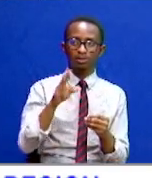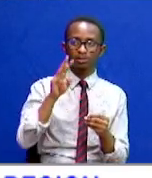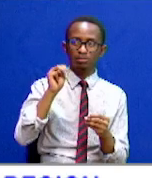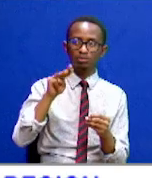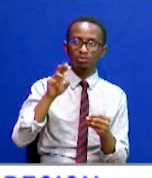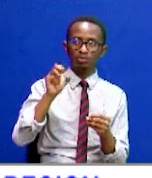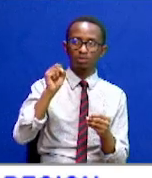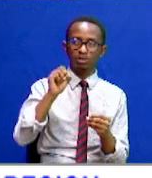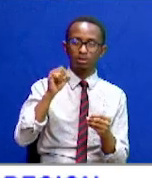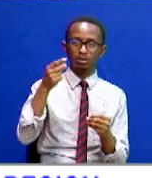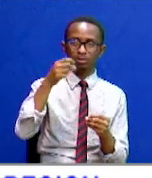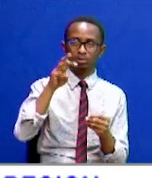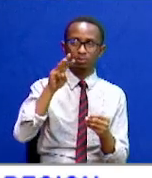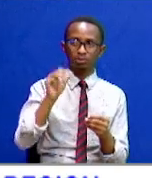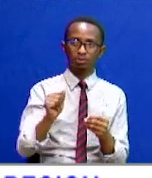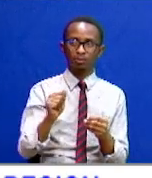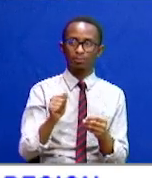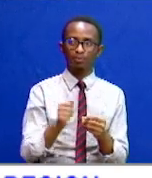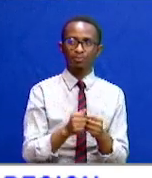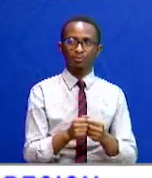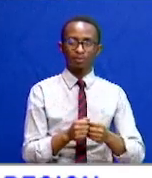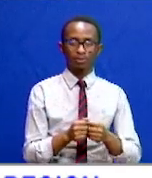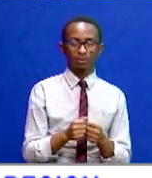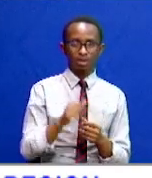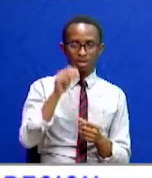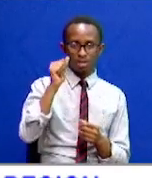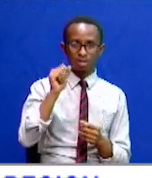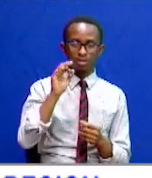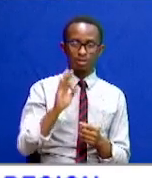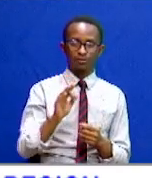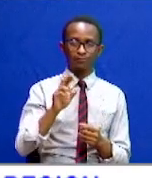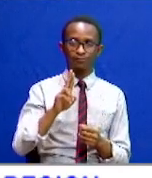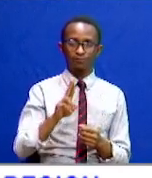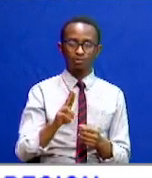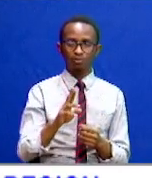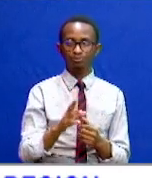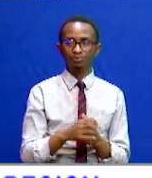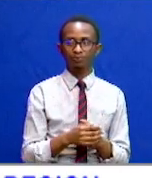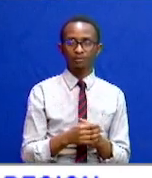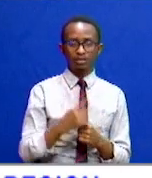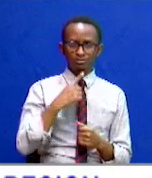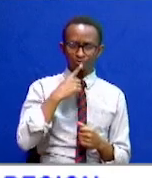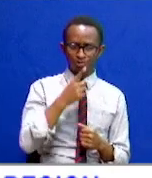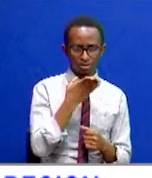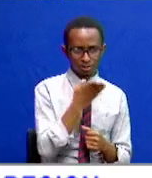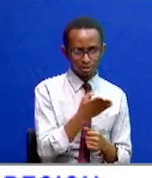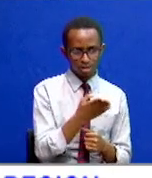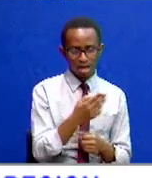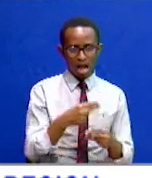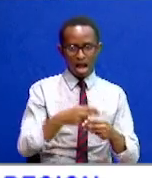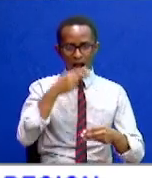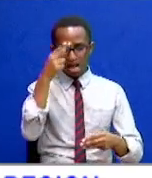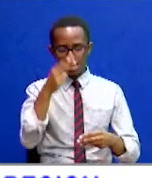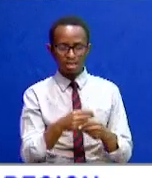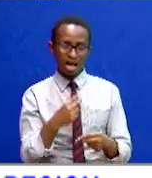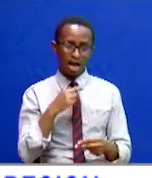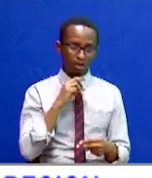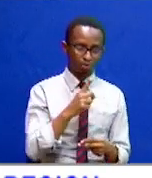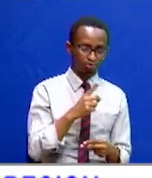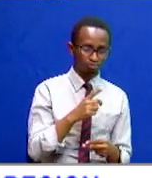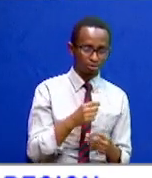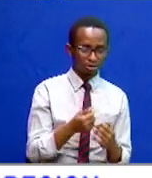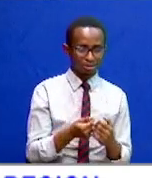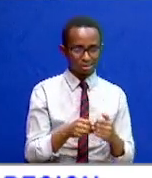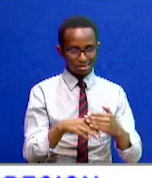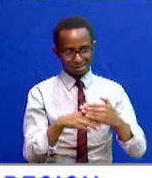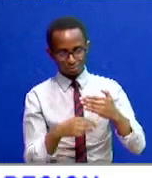Desert Locust Control Organization, emphasized that early action can reduce harmful chemical use. Reflecting on the last